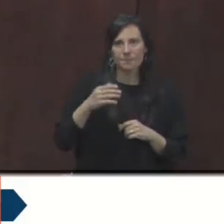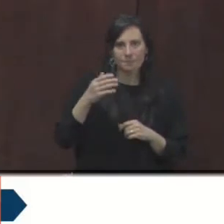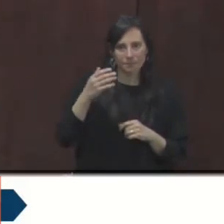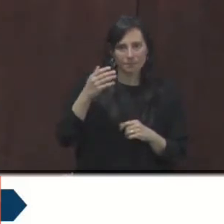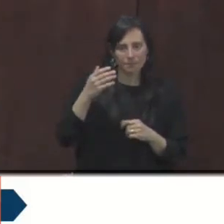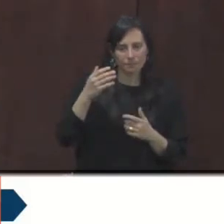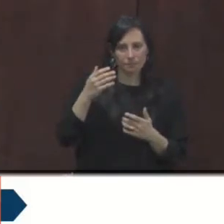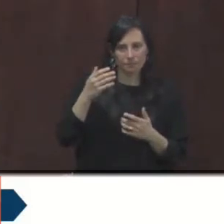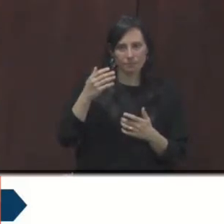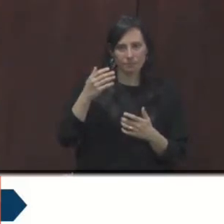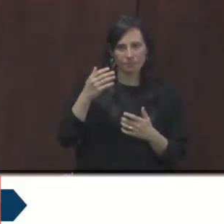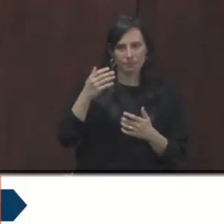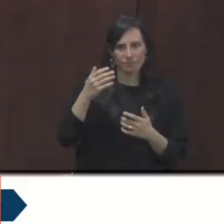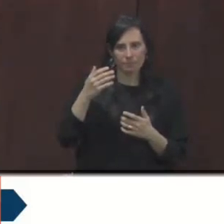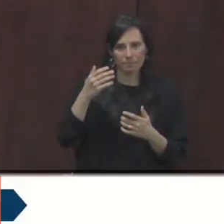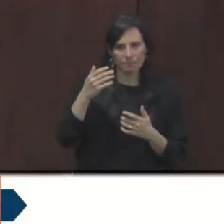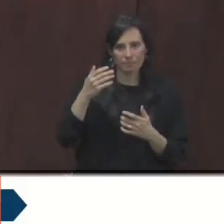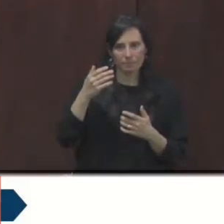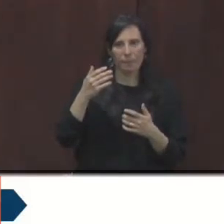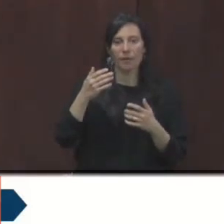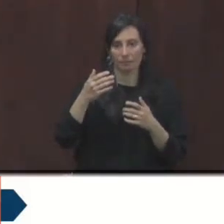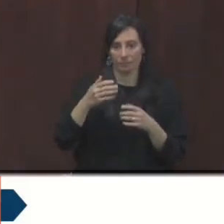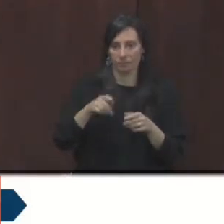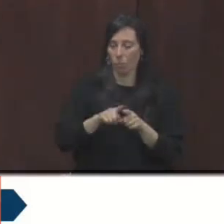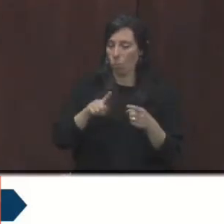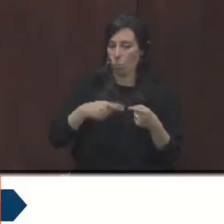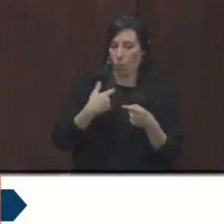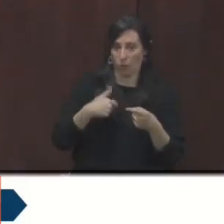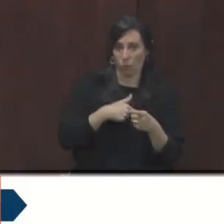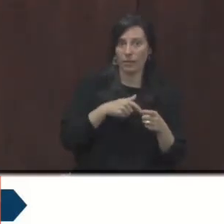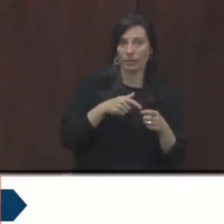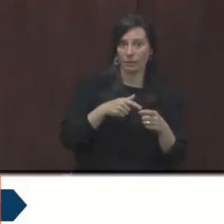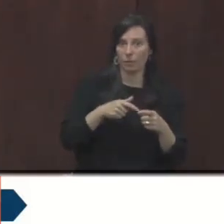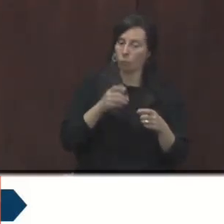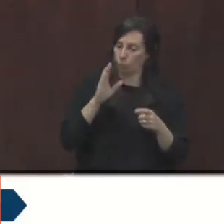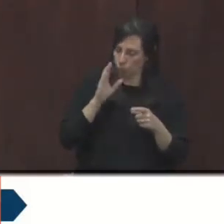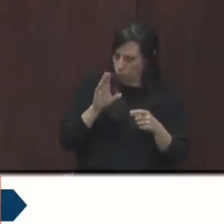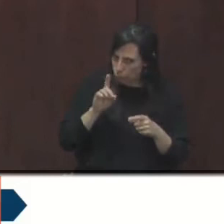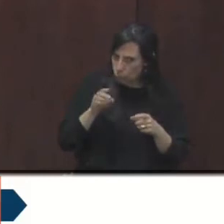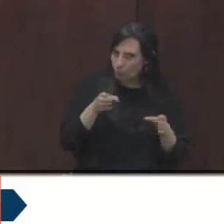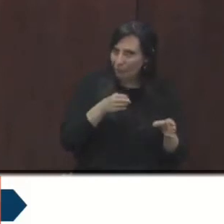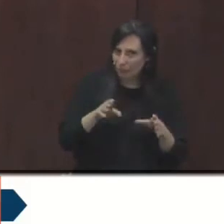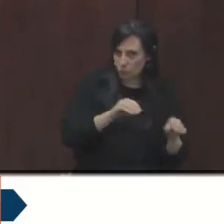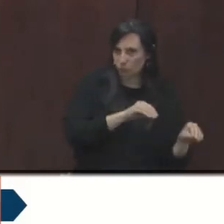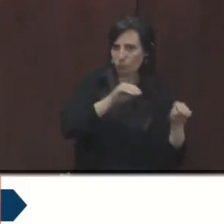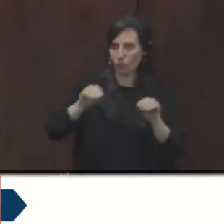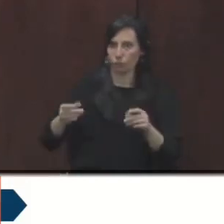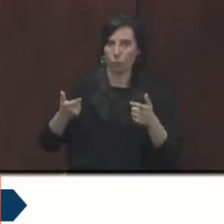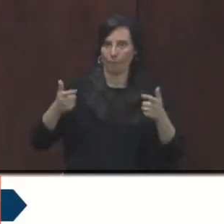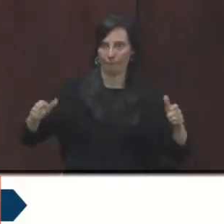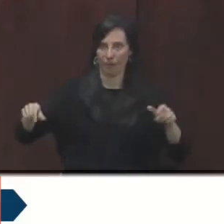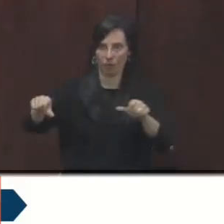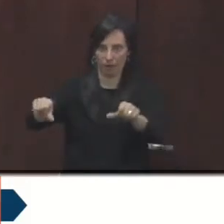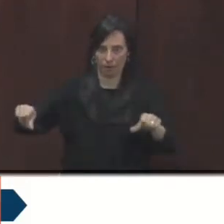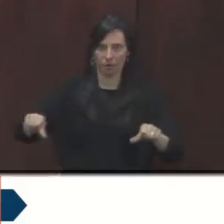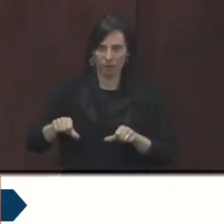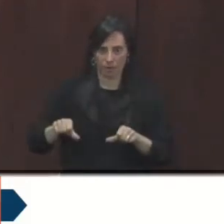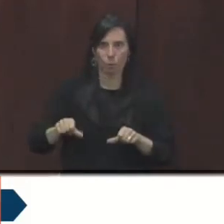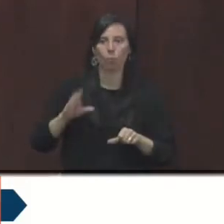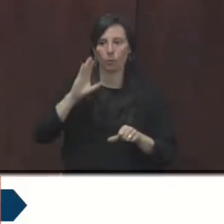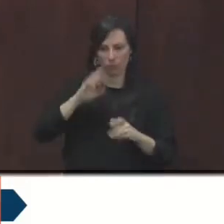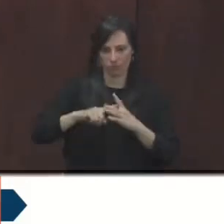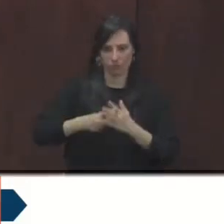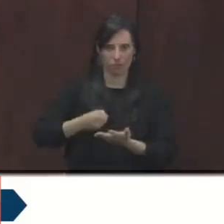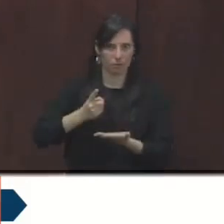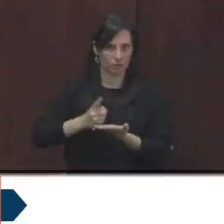very large space, to get those partners together to talk through what is that going to look like? How do we, we were